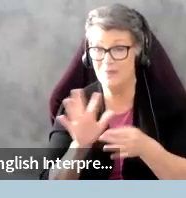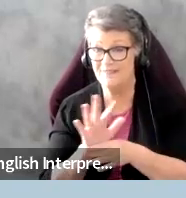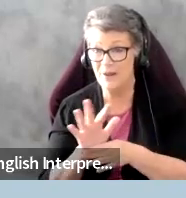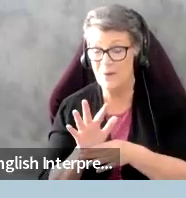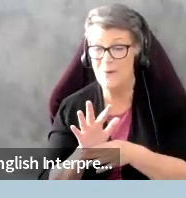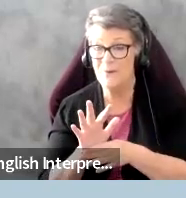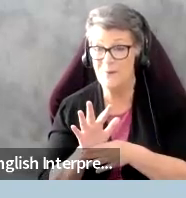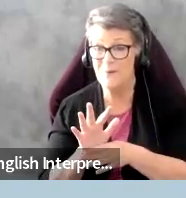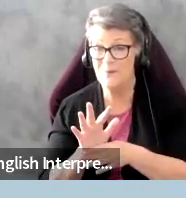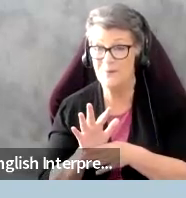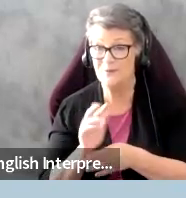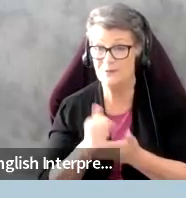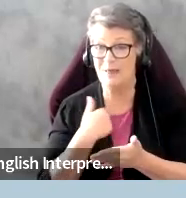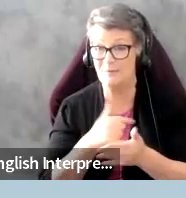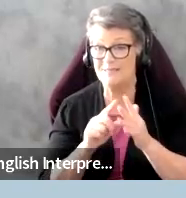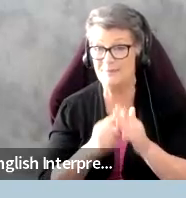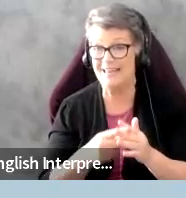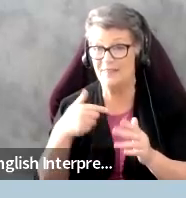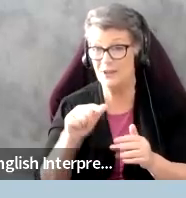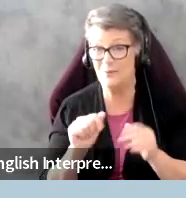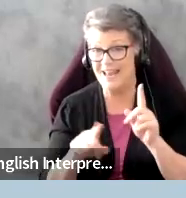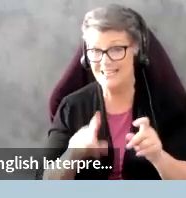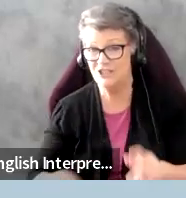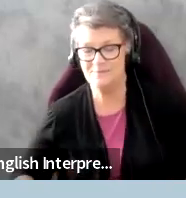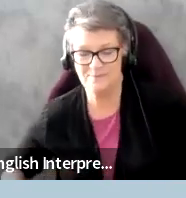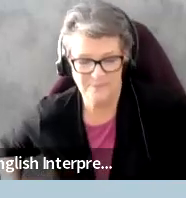we begin our Q&A session?